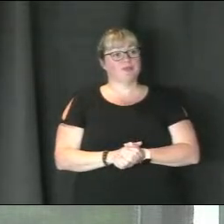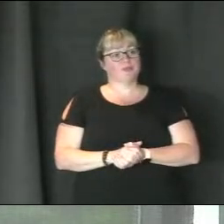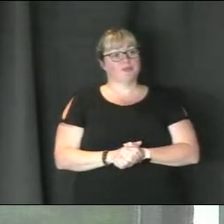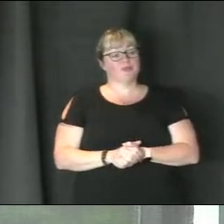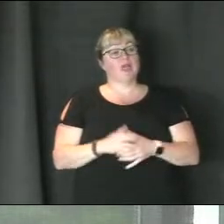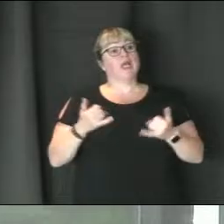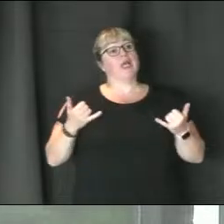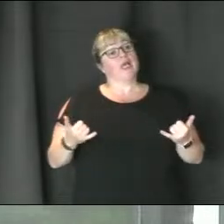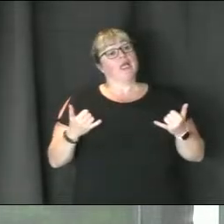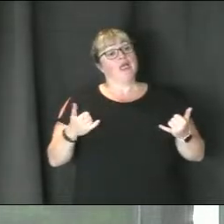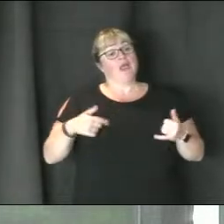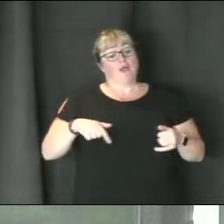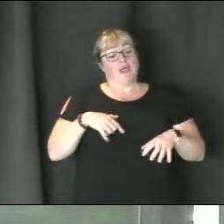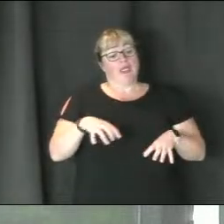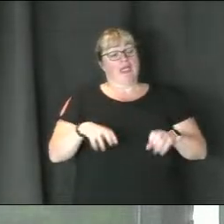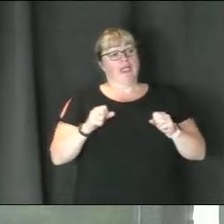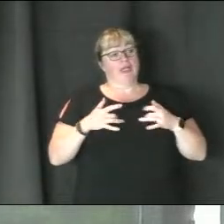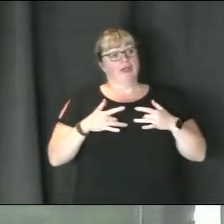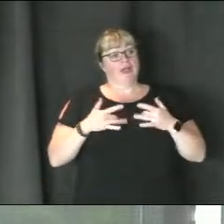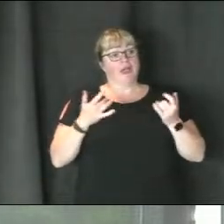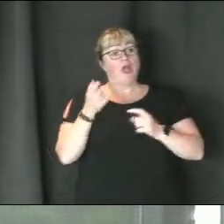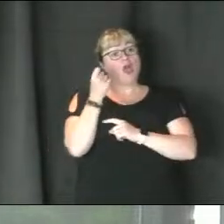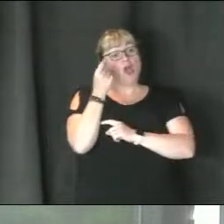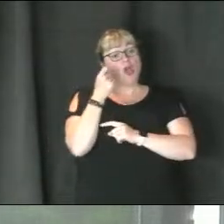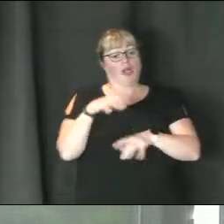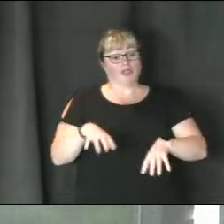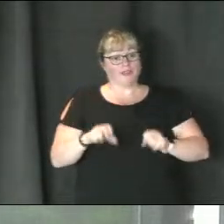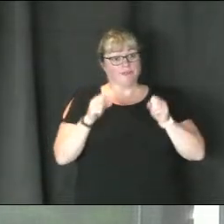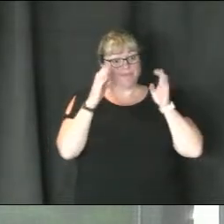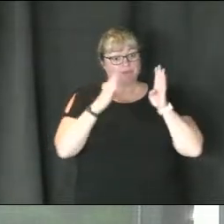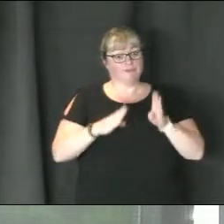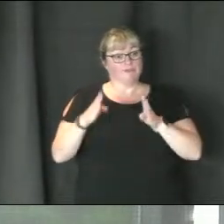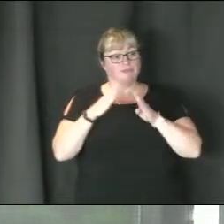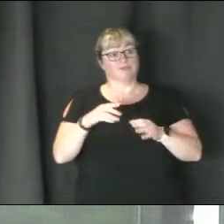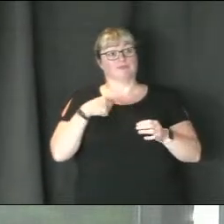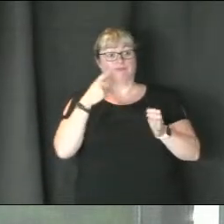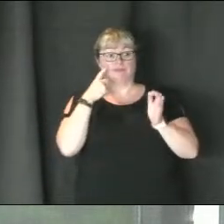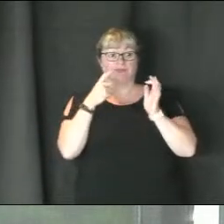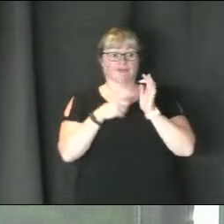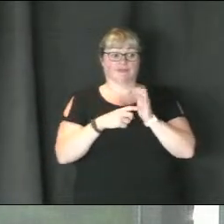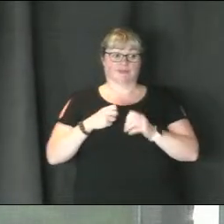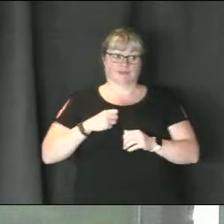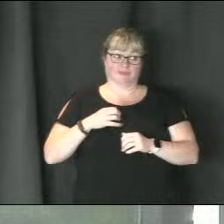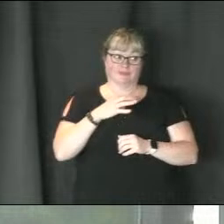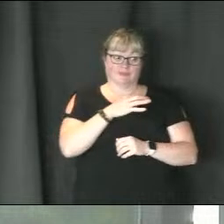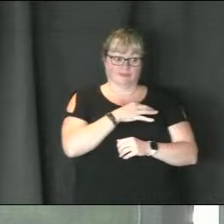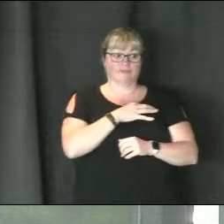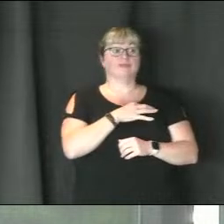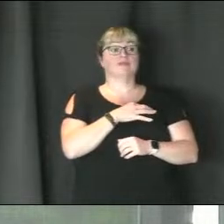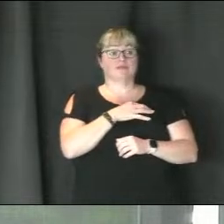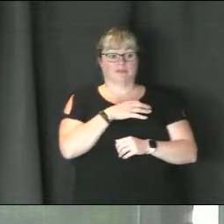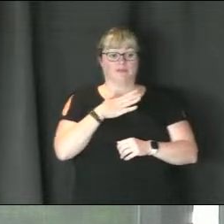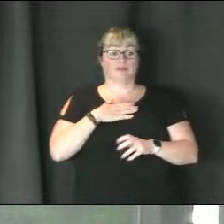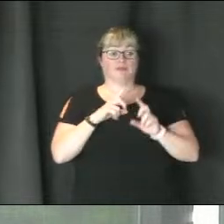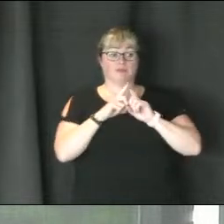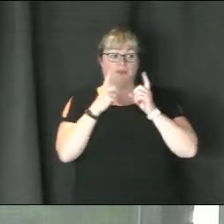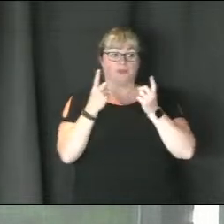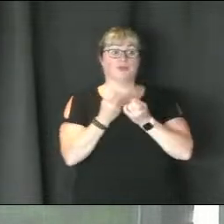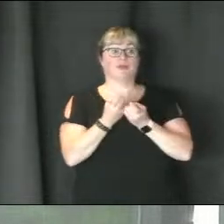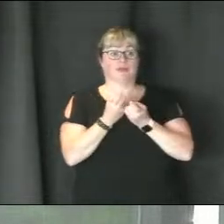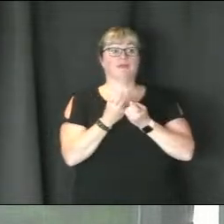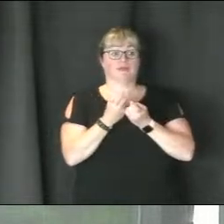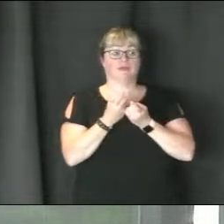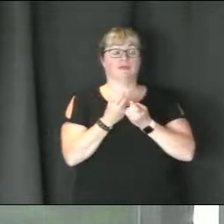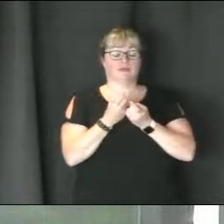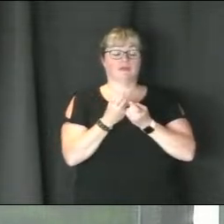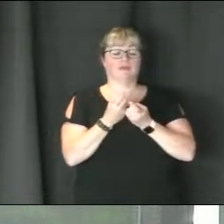Now, an event like this takes a lot of organizing, and I would like to recognize the staff from my department that are here today to